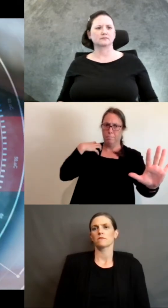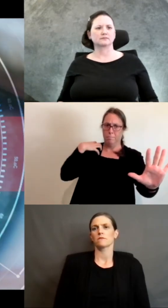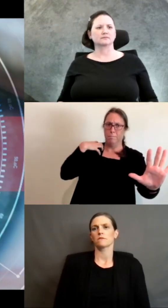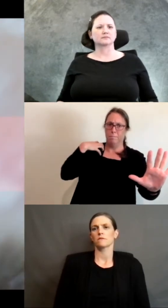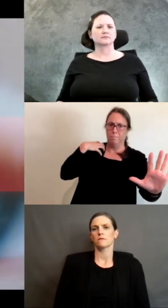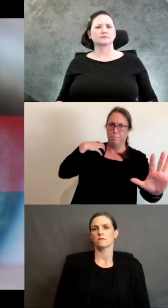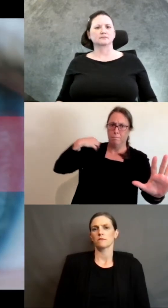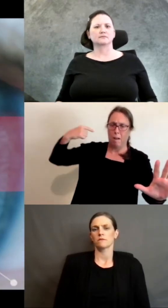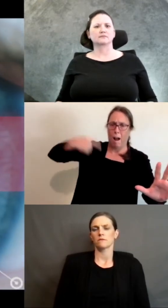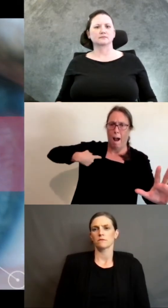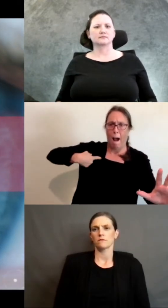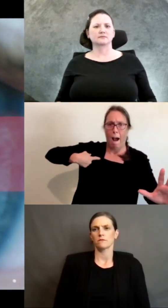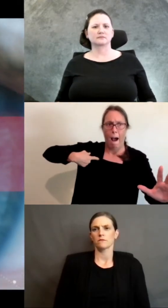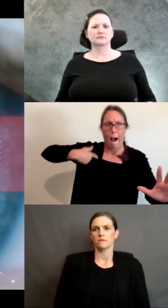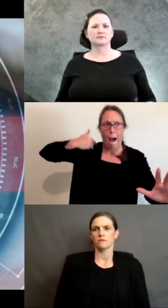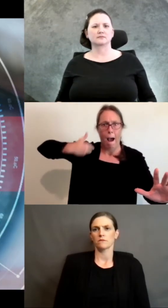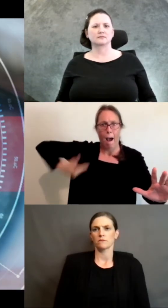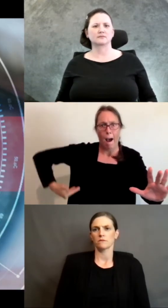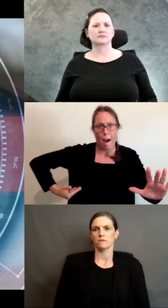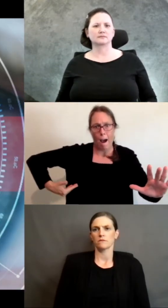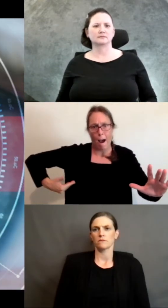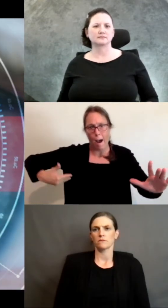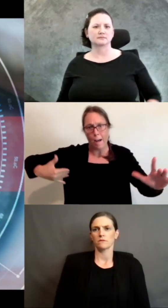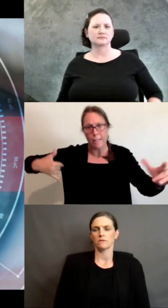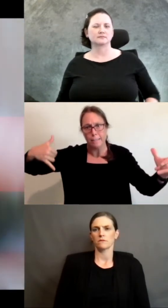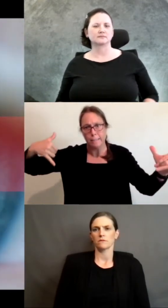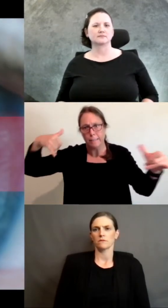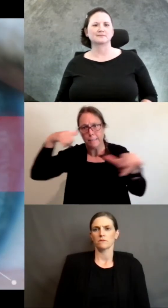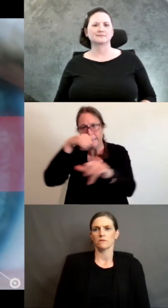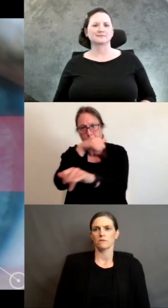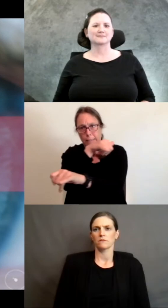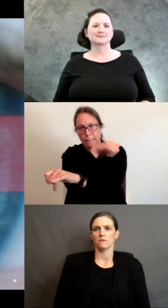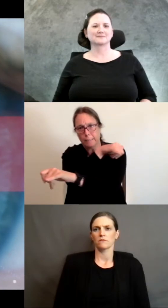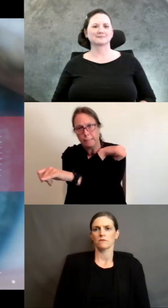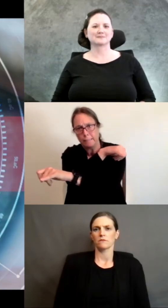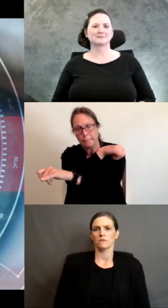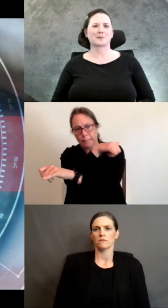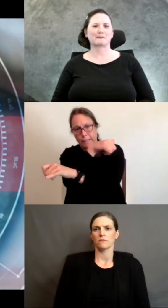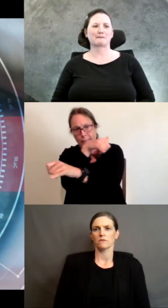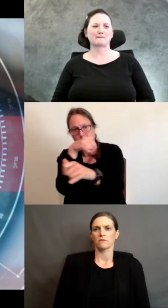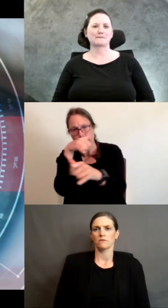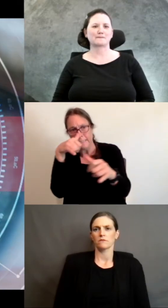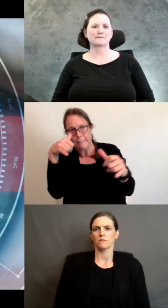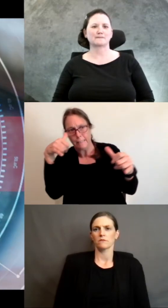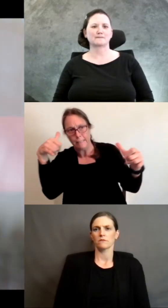Captain, I am a silly